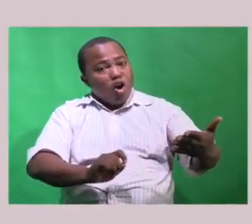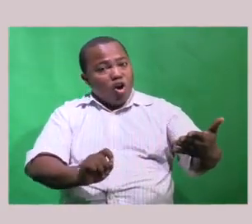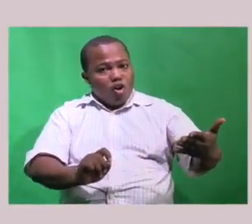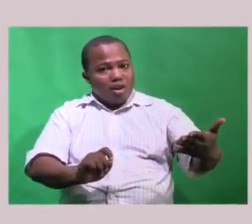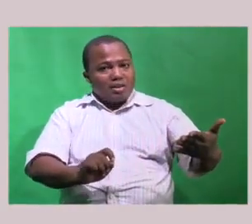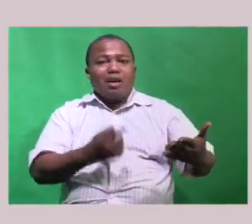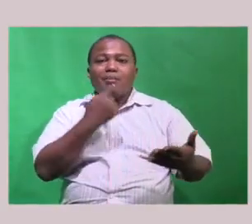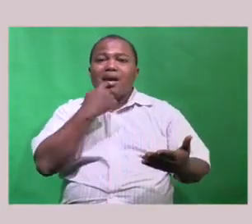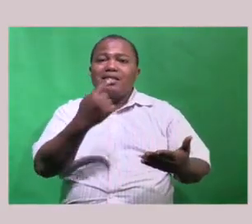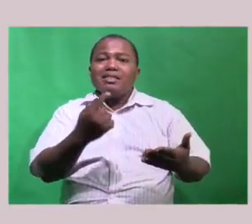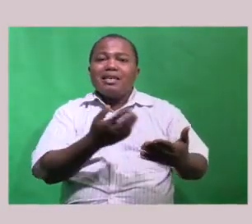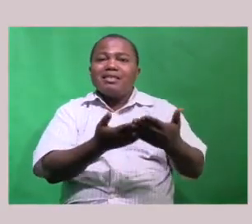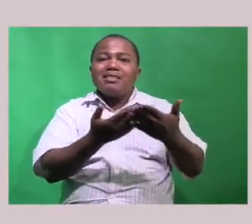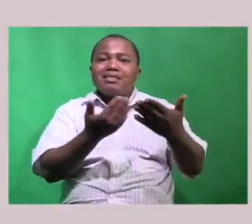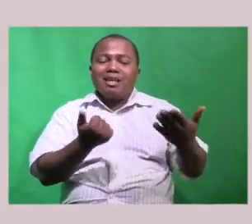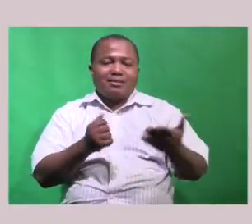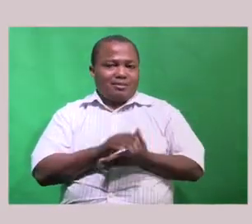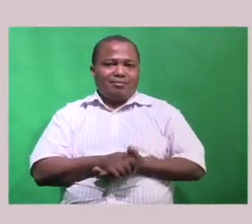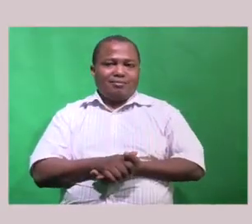that